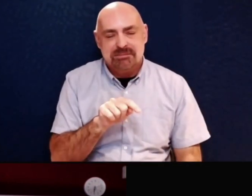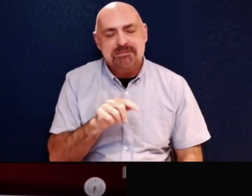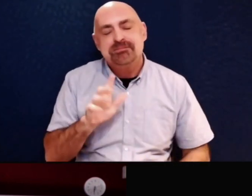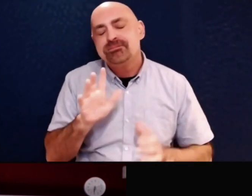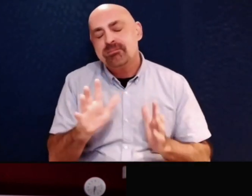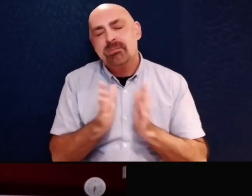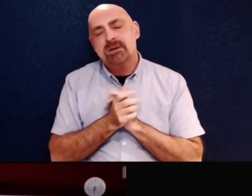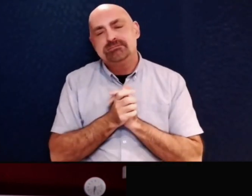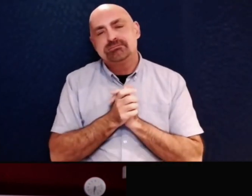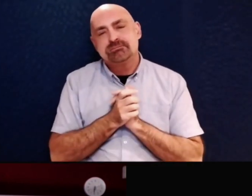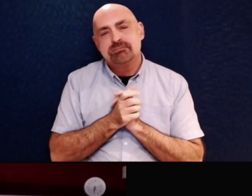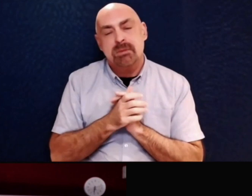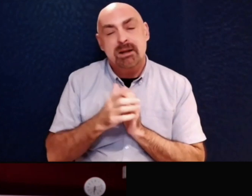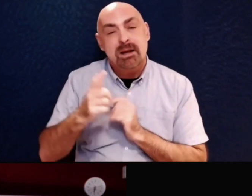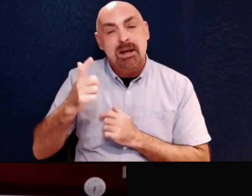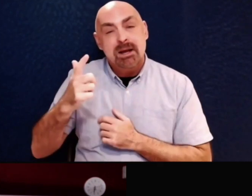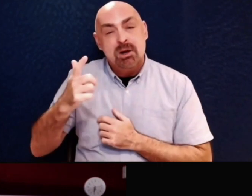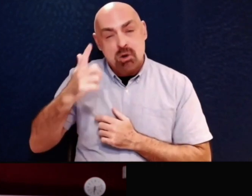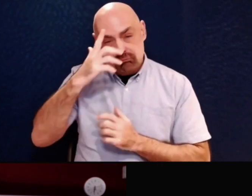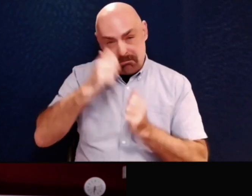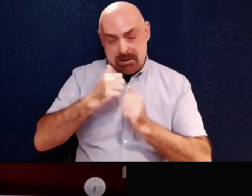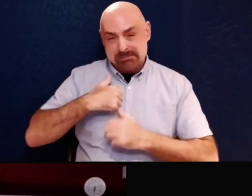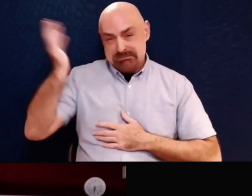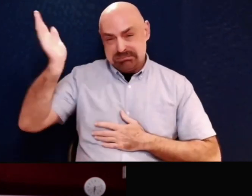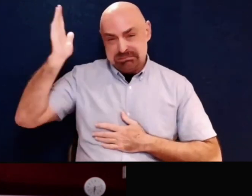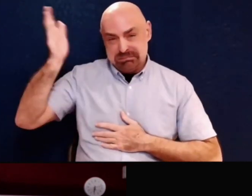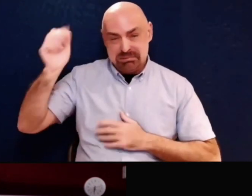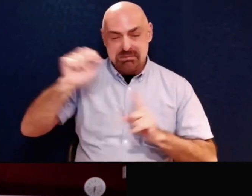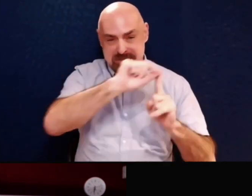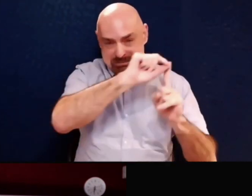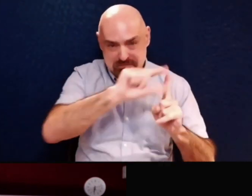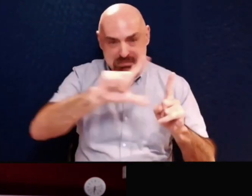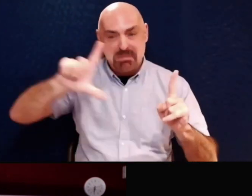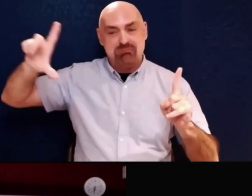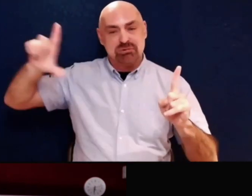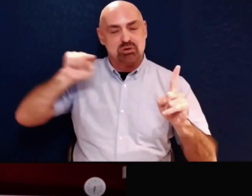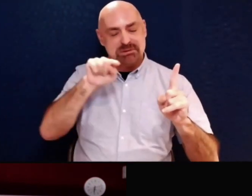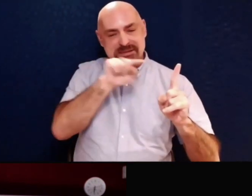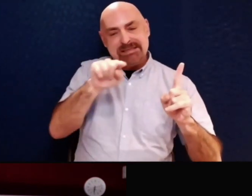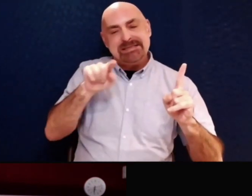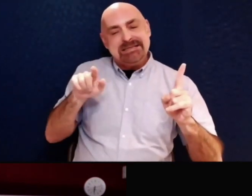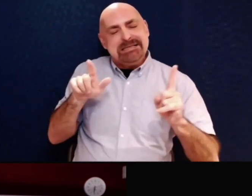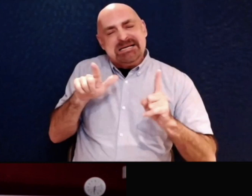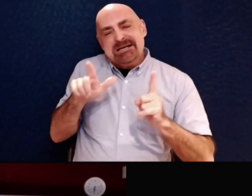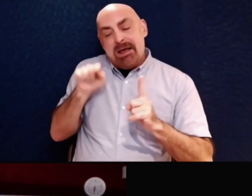when I was talking about the prevention paradox at the end and that normal curve. It moves some way to addressing a broader